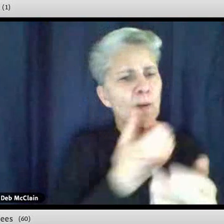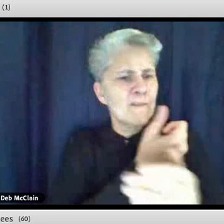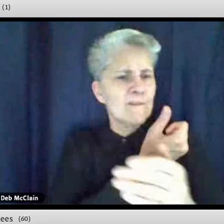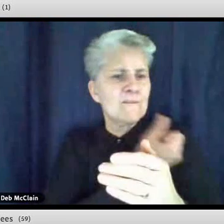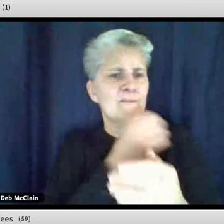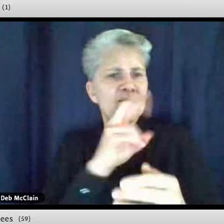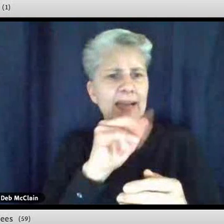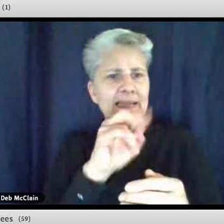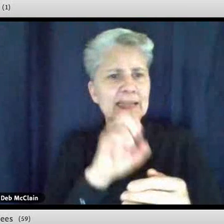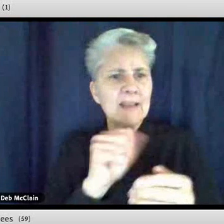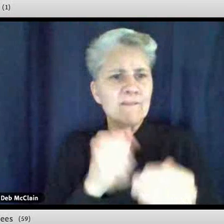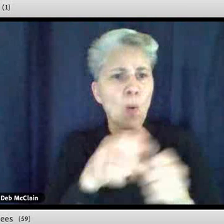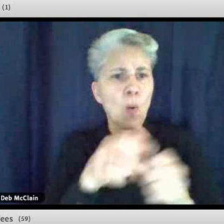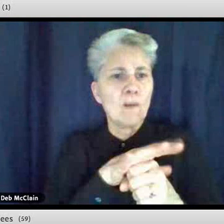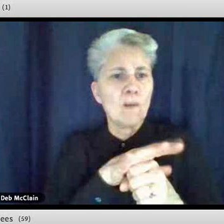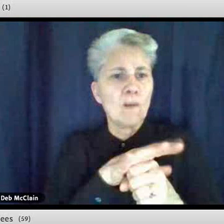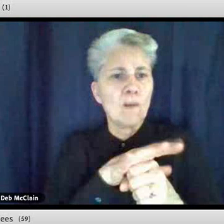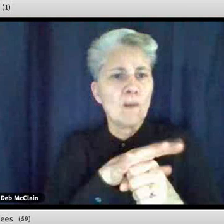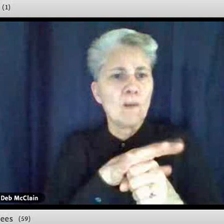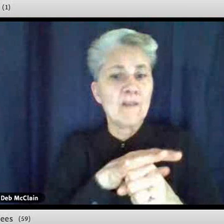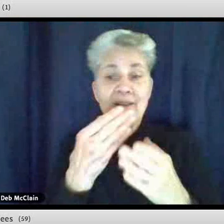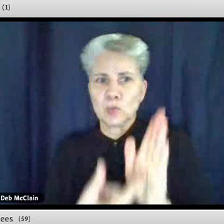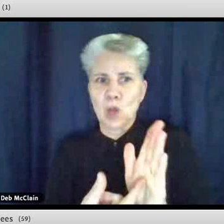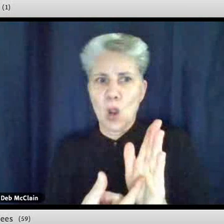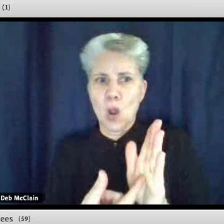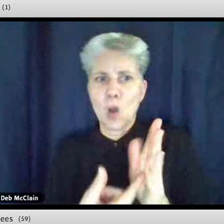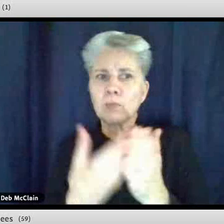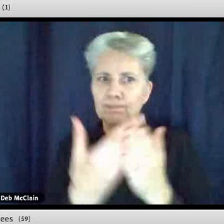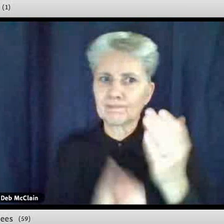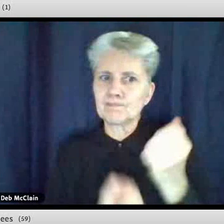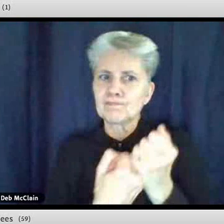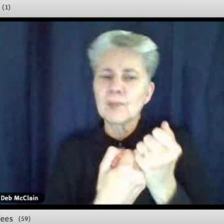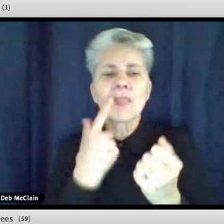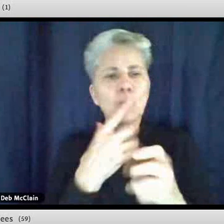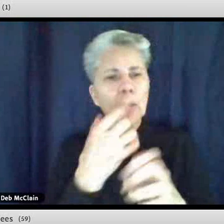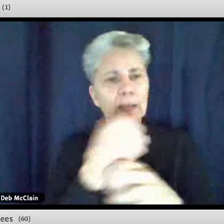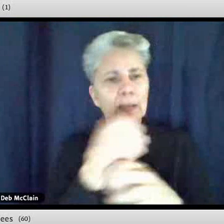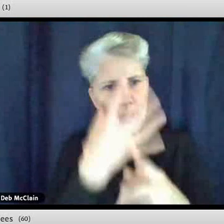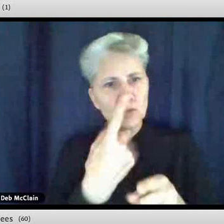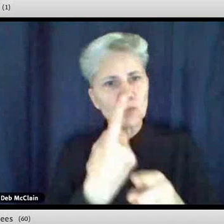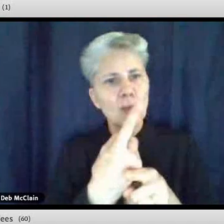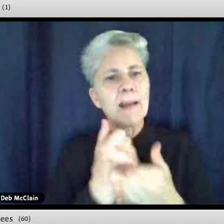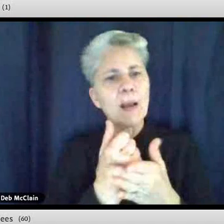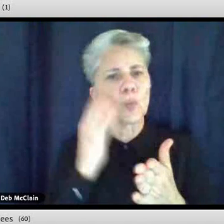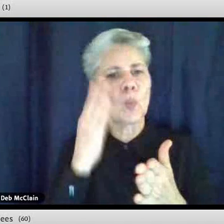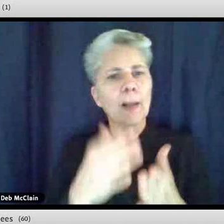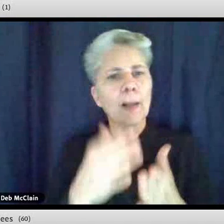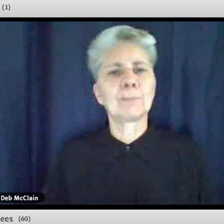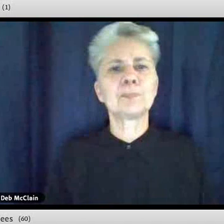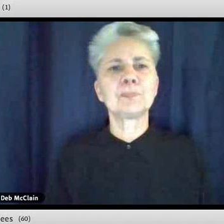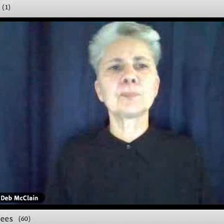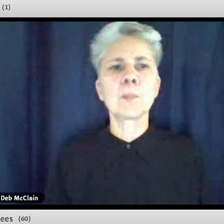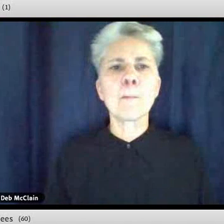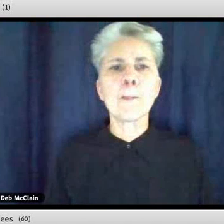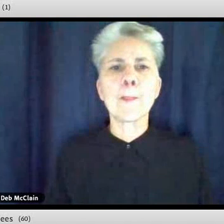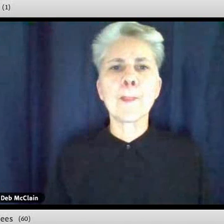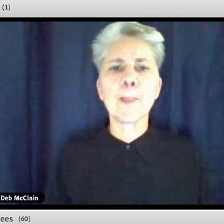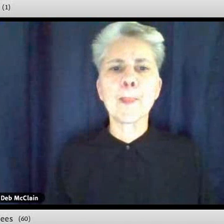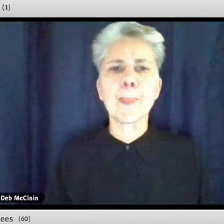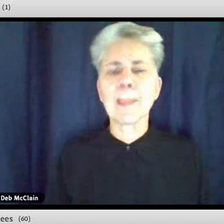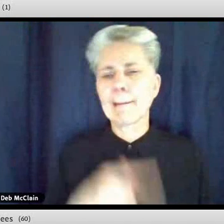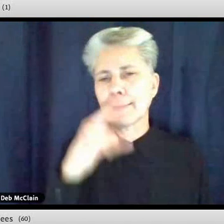you. If you're looking at, hey, this is the newest vaccine for coronavirus. Here's the facts behind this article. Then